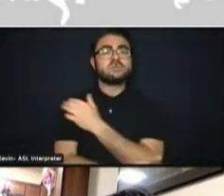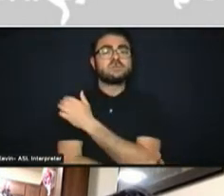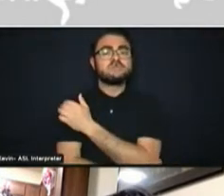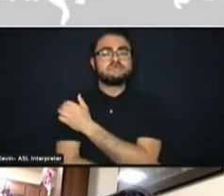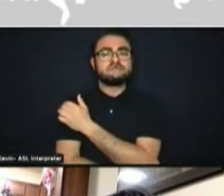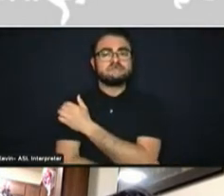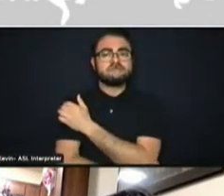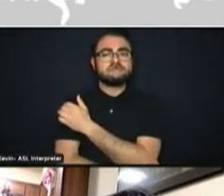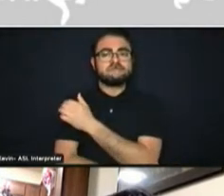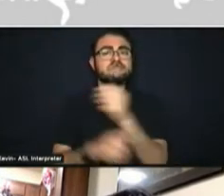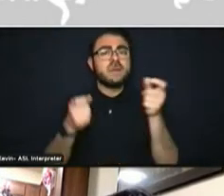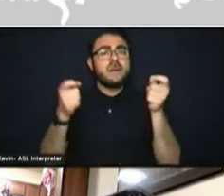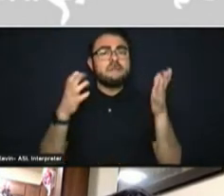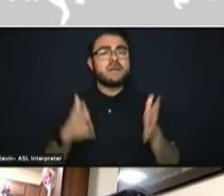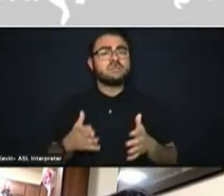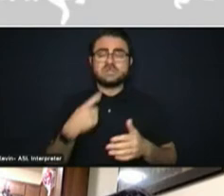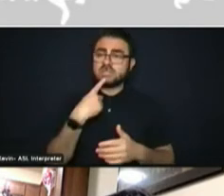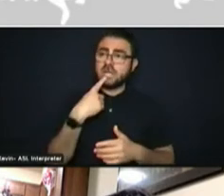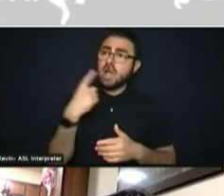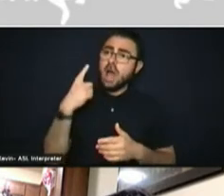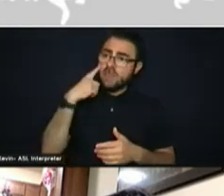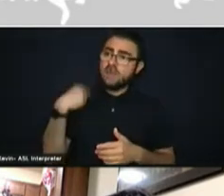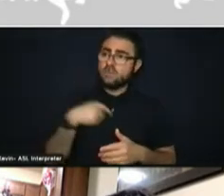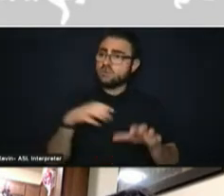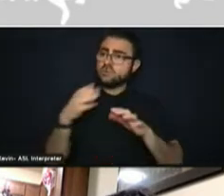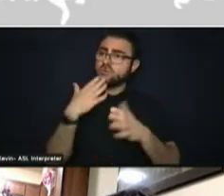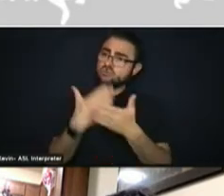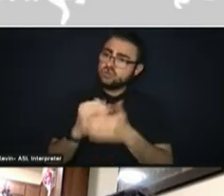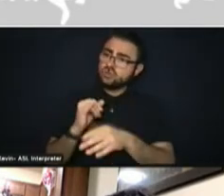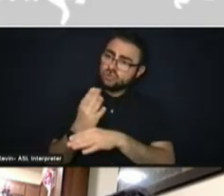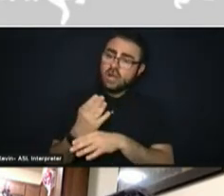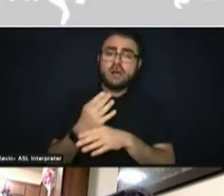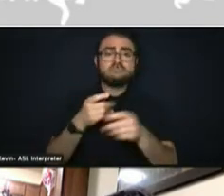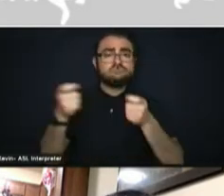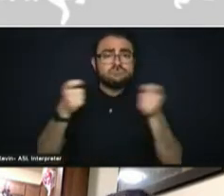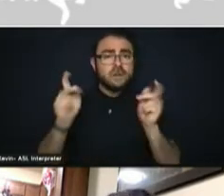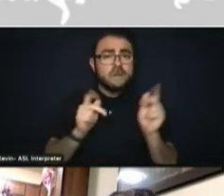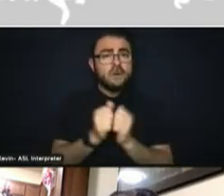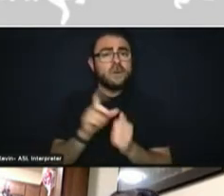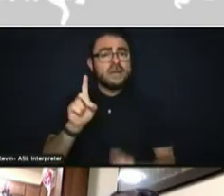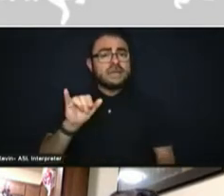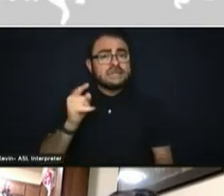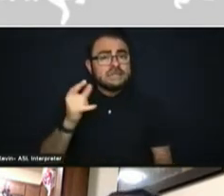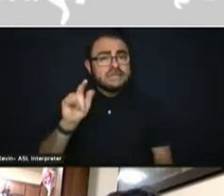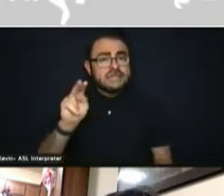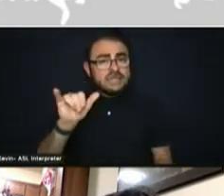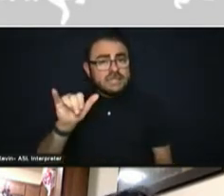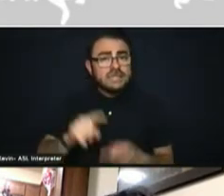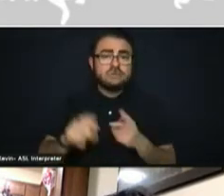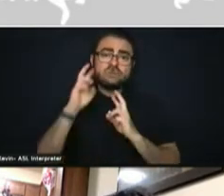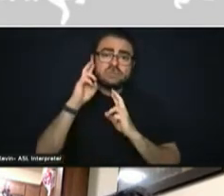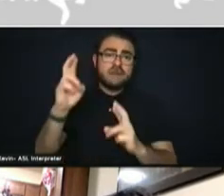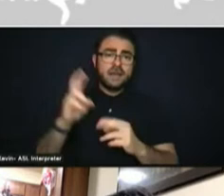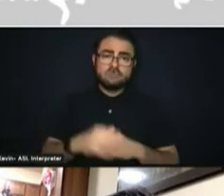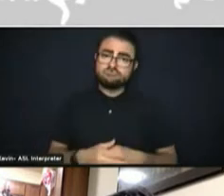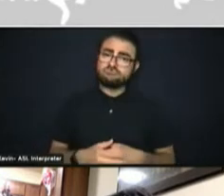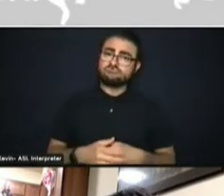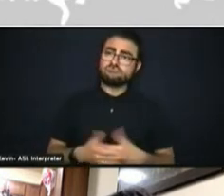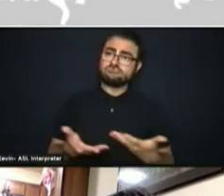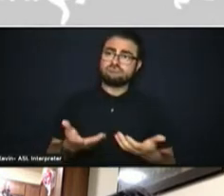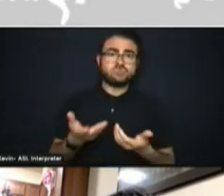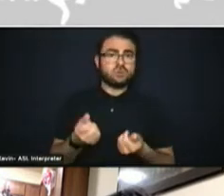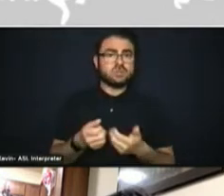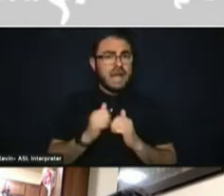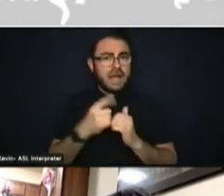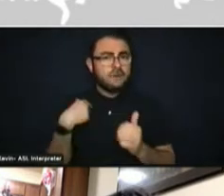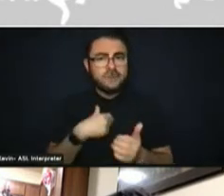doing a great job of treating all people with dignity and respect. And, you know, trust me, I'm pretty sure about that. Why? How? What's it based on?